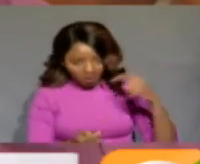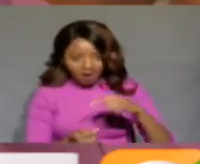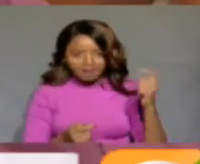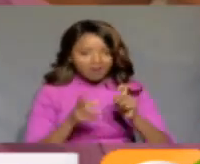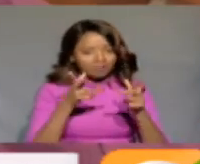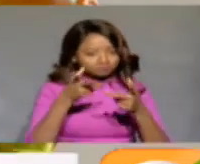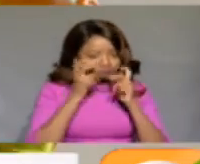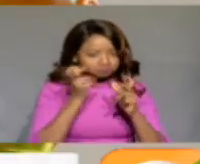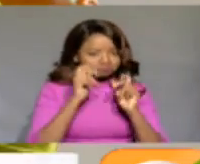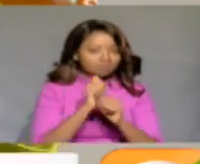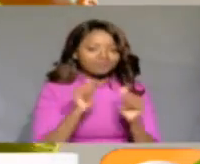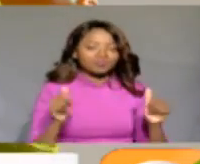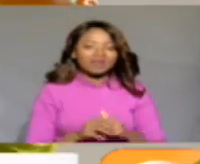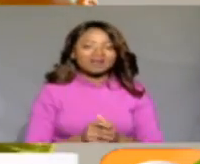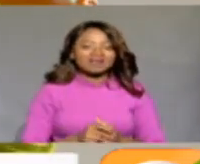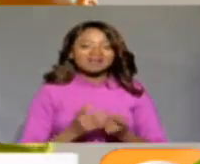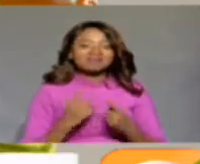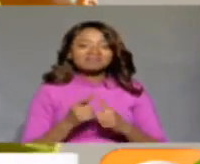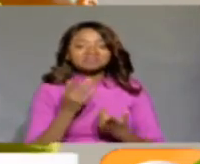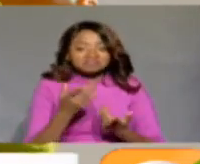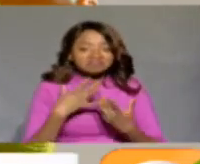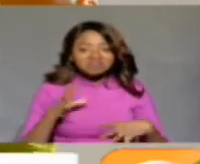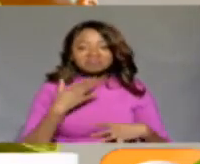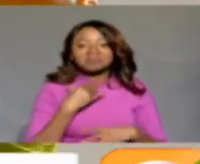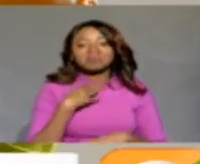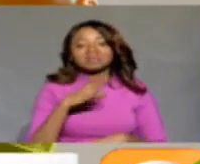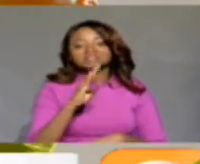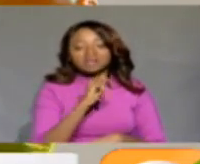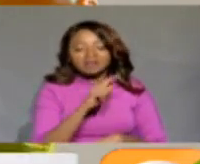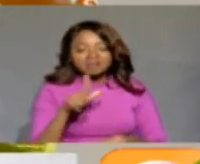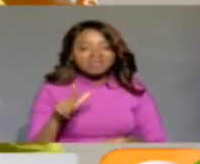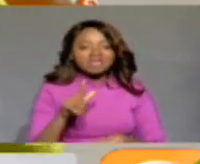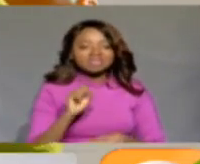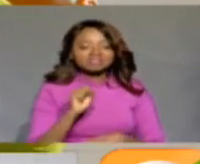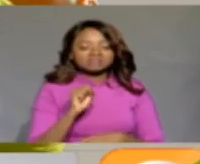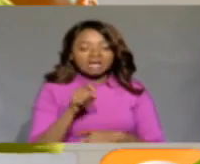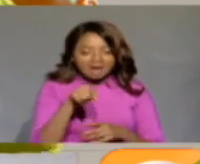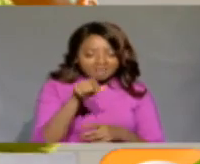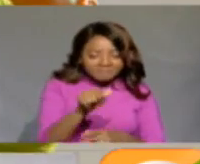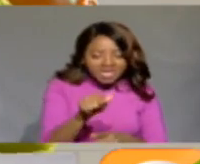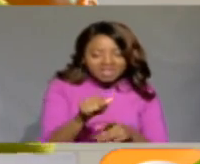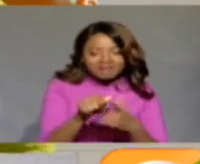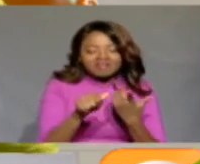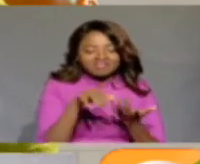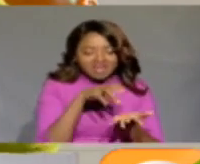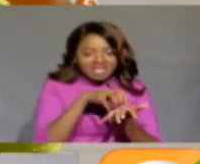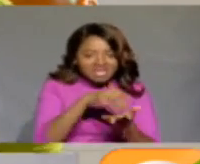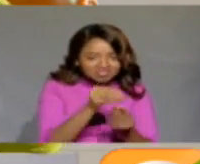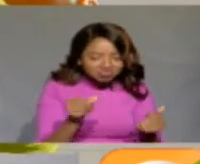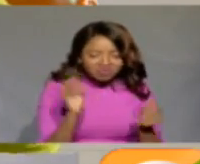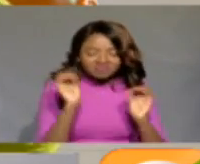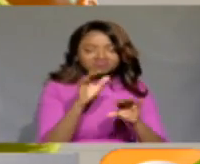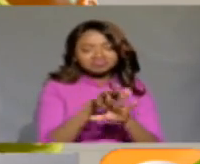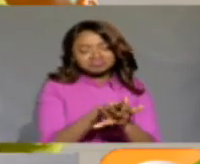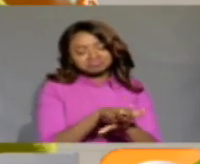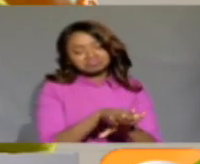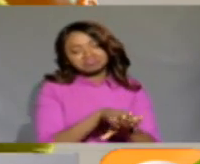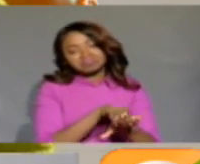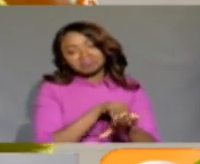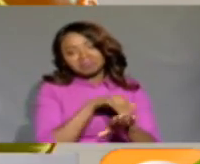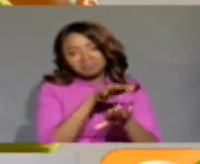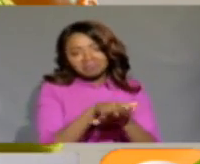I would rather something like that than going for these bails, then the matter stalls there, And then you come back 2 years down the line, then you are told